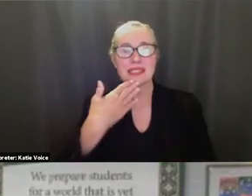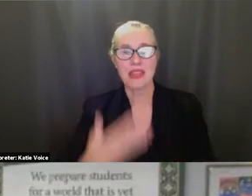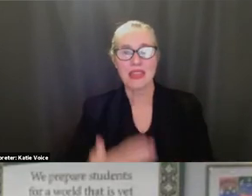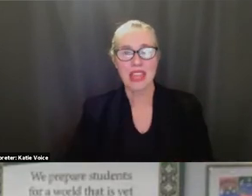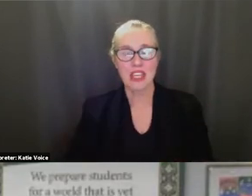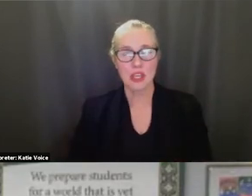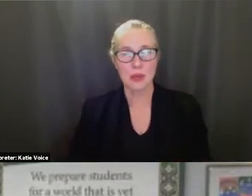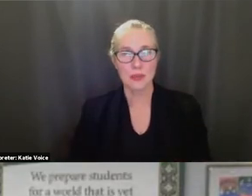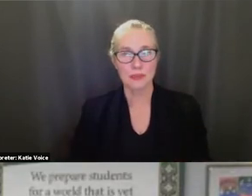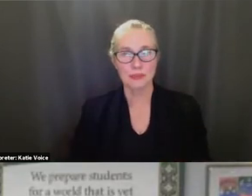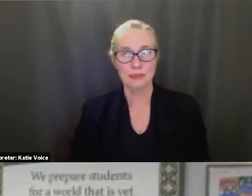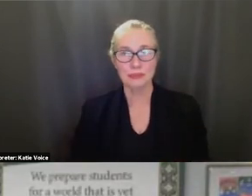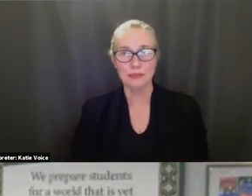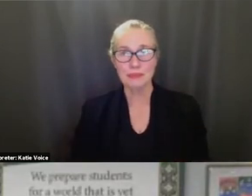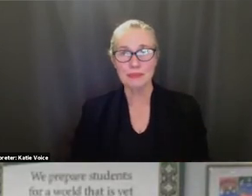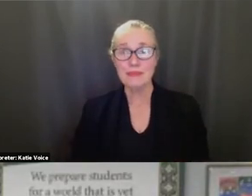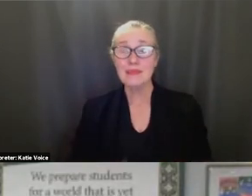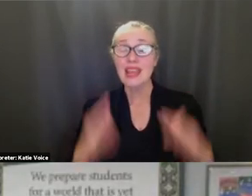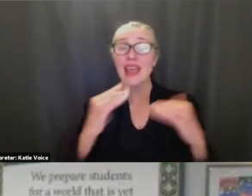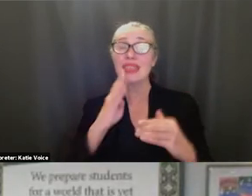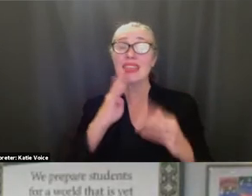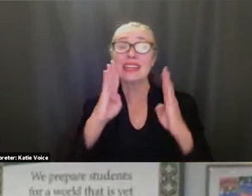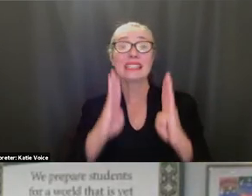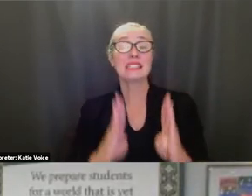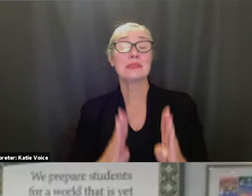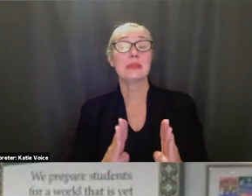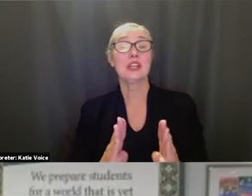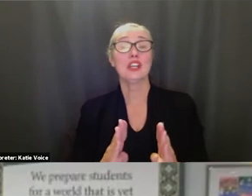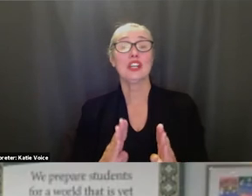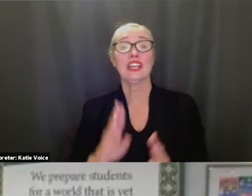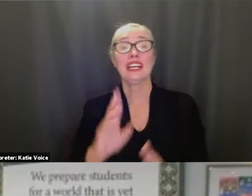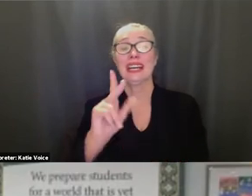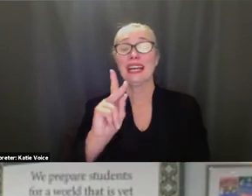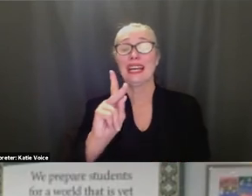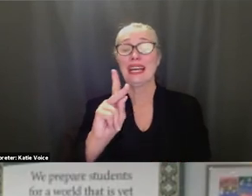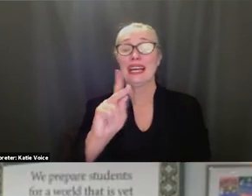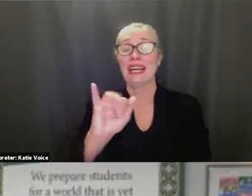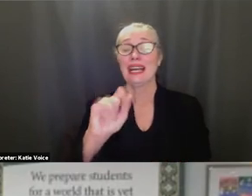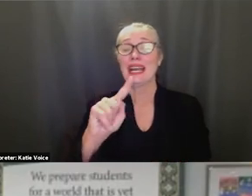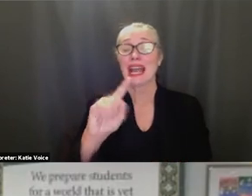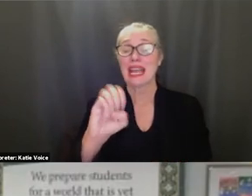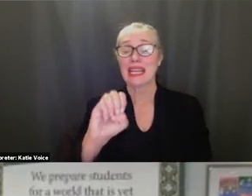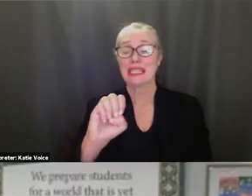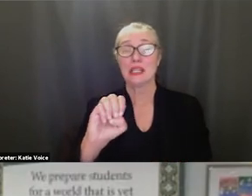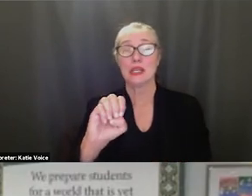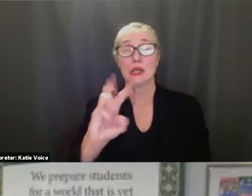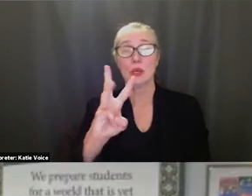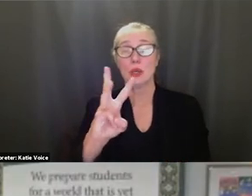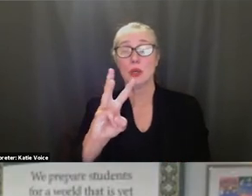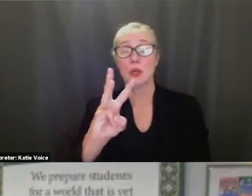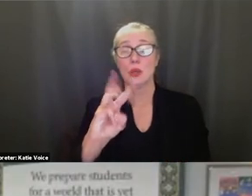thank you the next speaker is kite woo